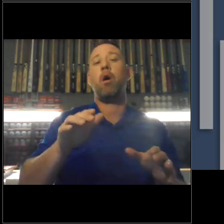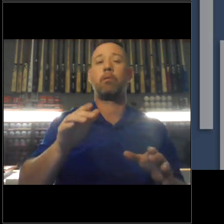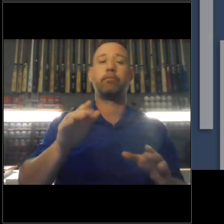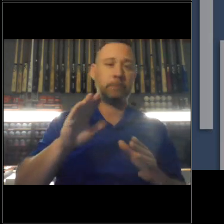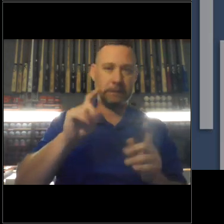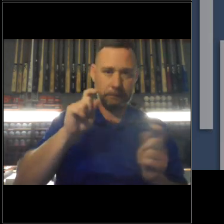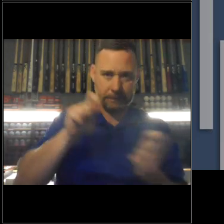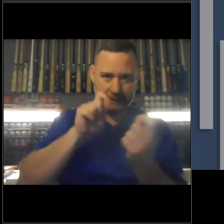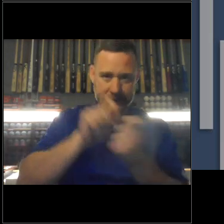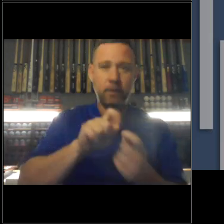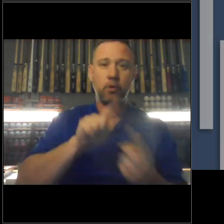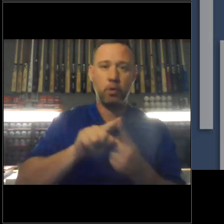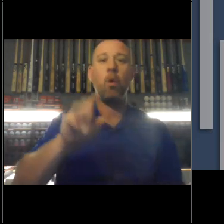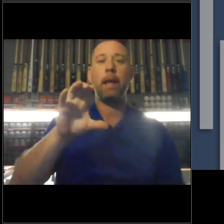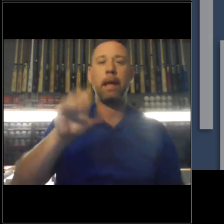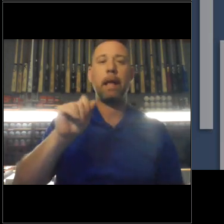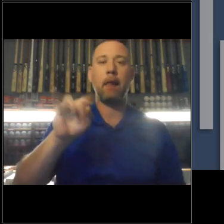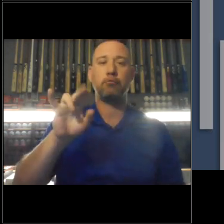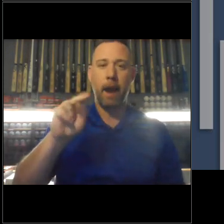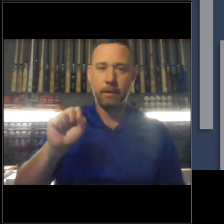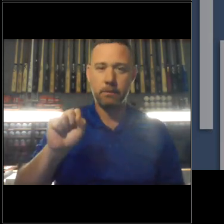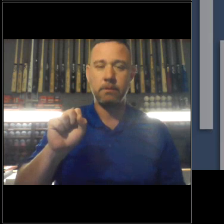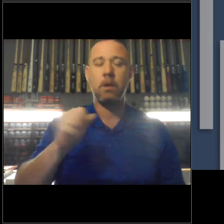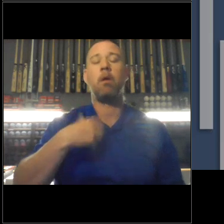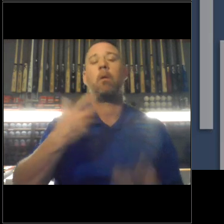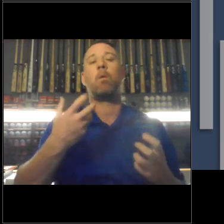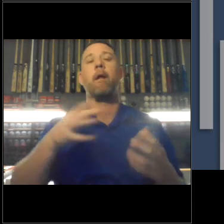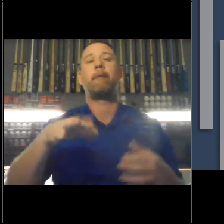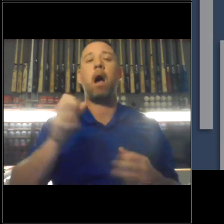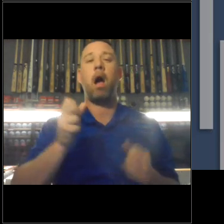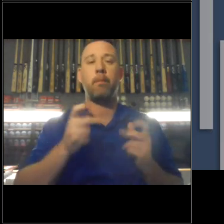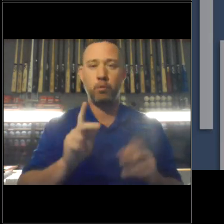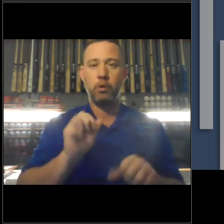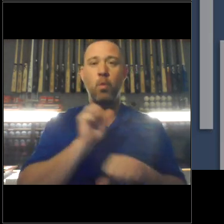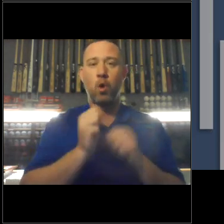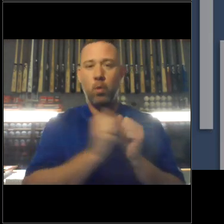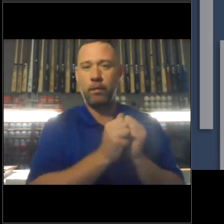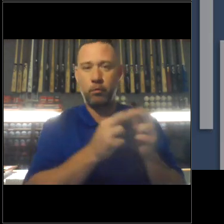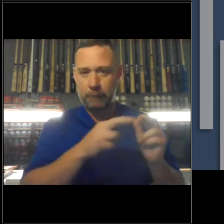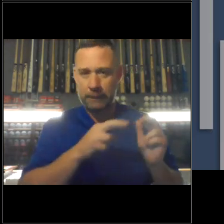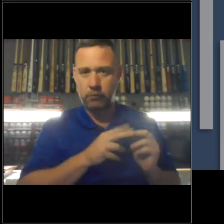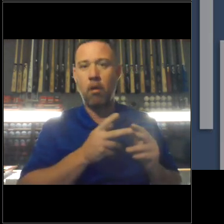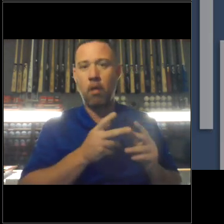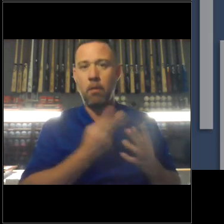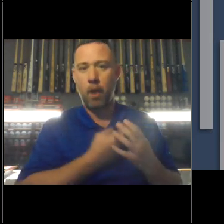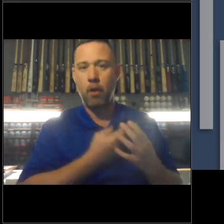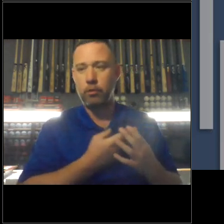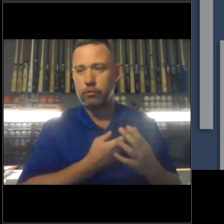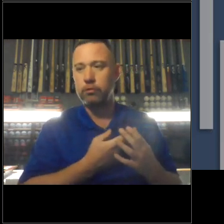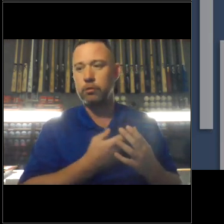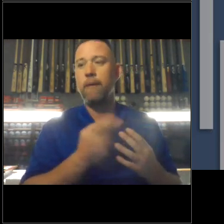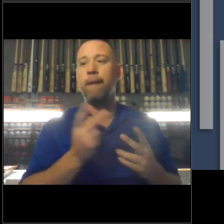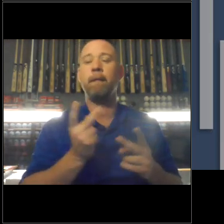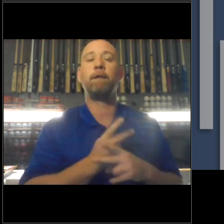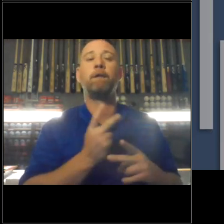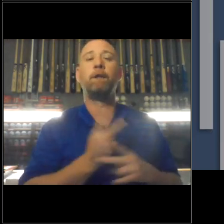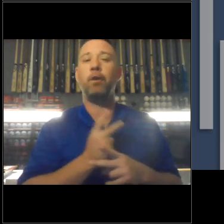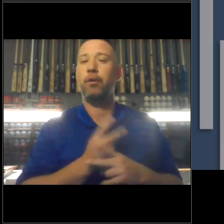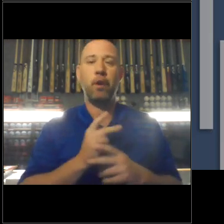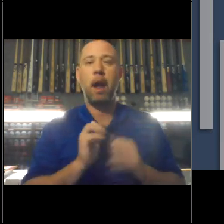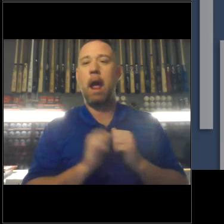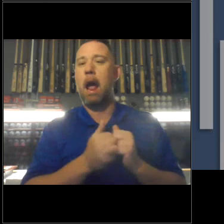specific to Caltrans. And we do want to find an opportunity to work with our regional partners to figure out, how